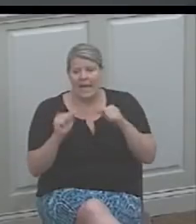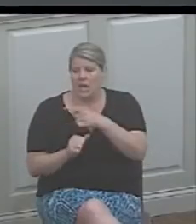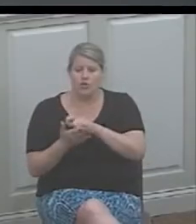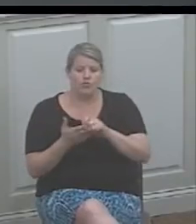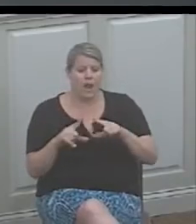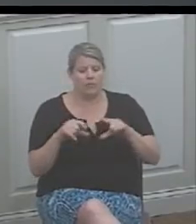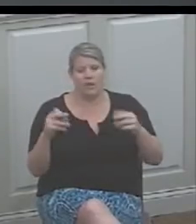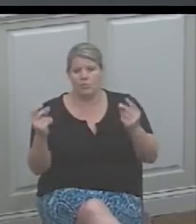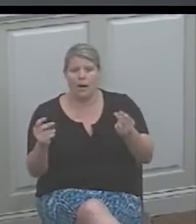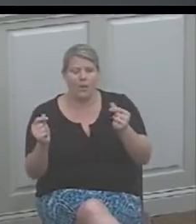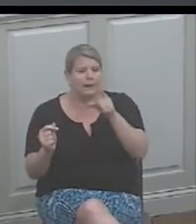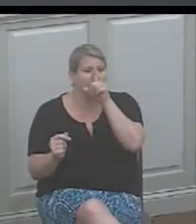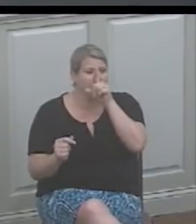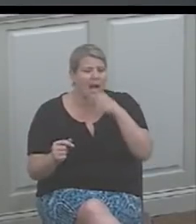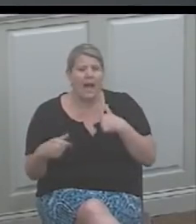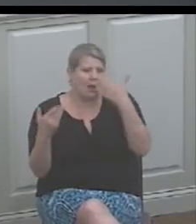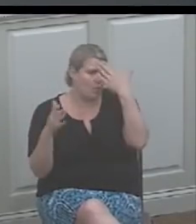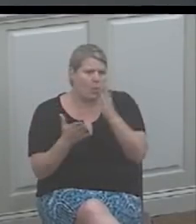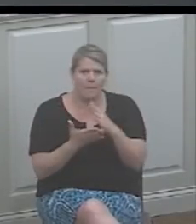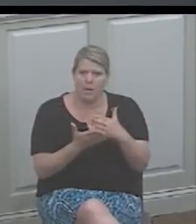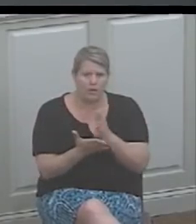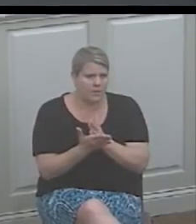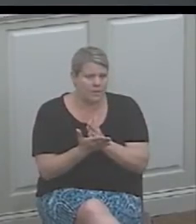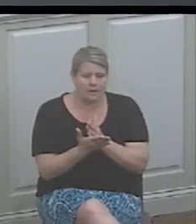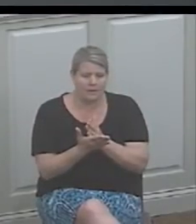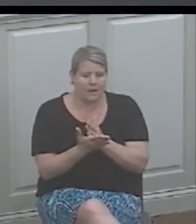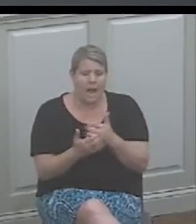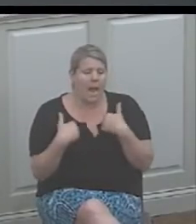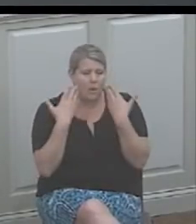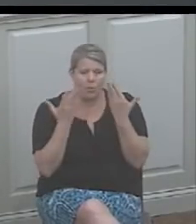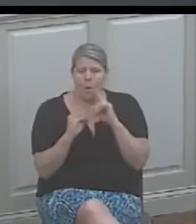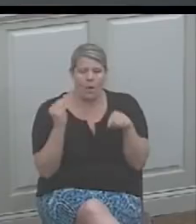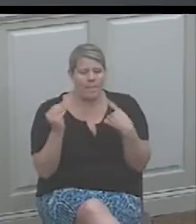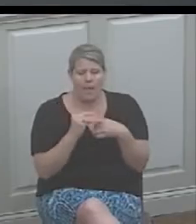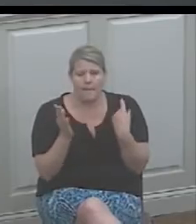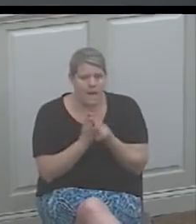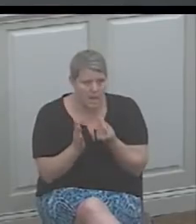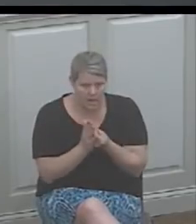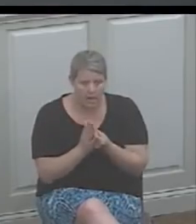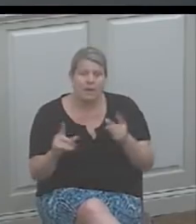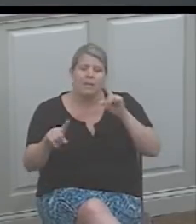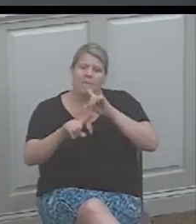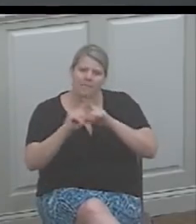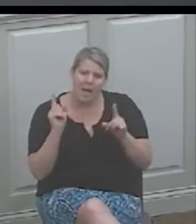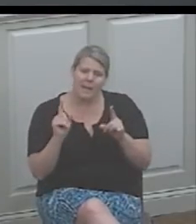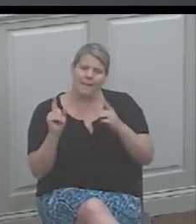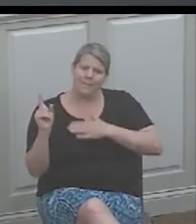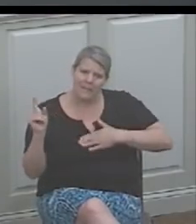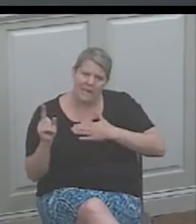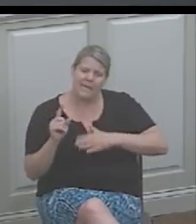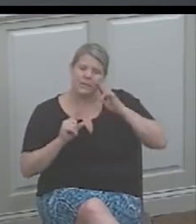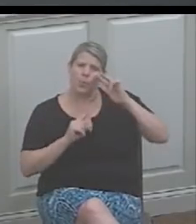checks. I don't know the budget. I don't have a clue about any of that. but I think it really needs to be